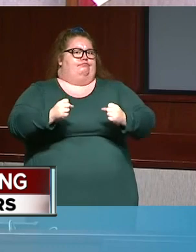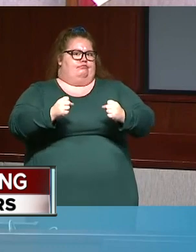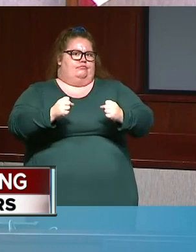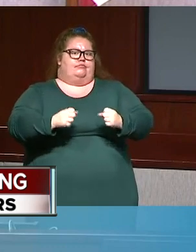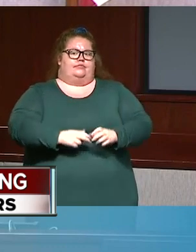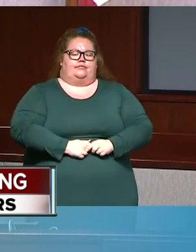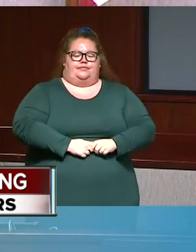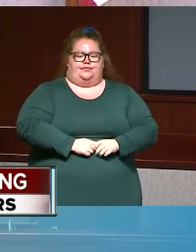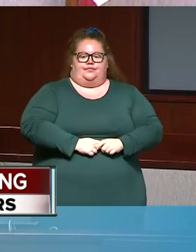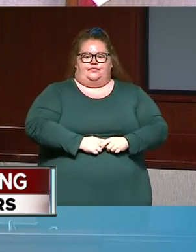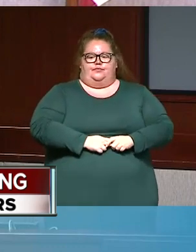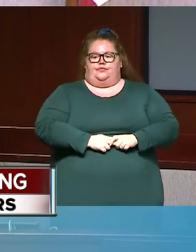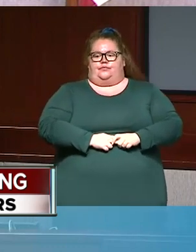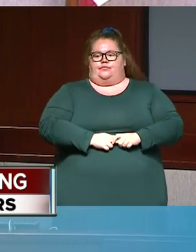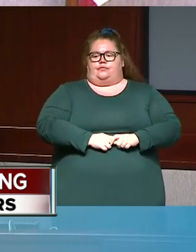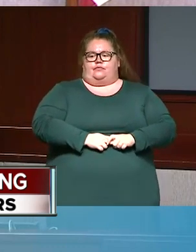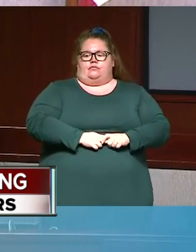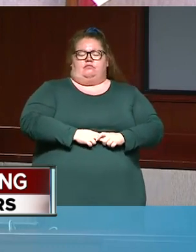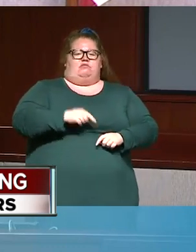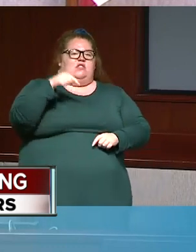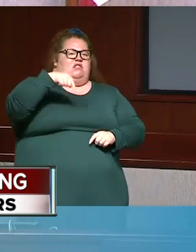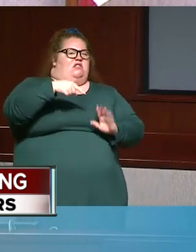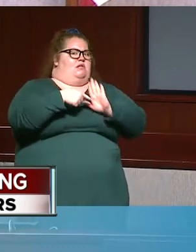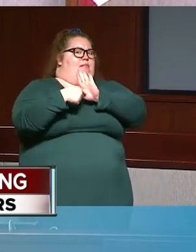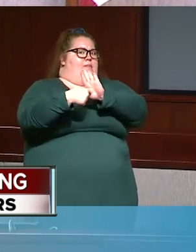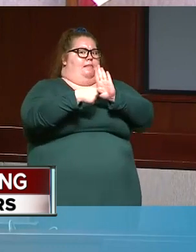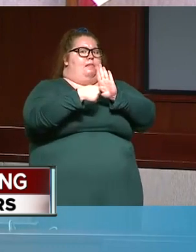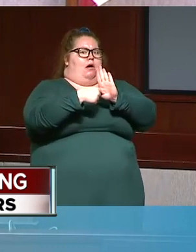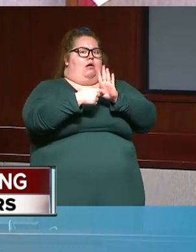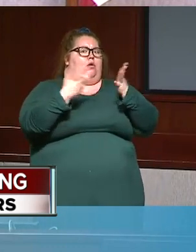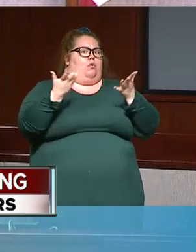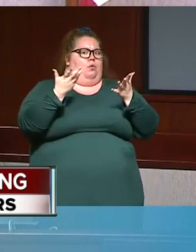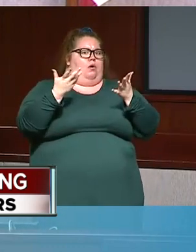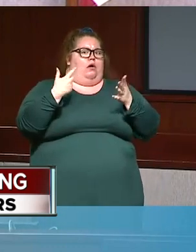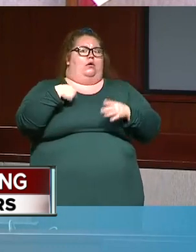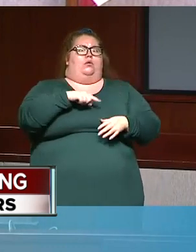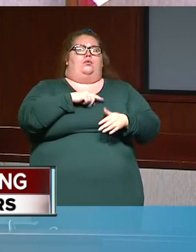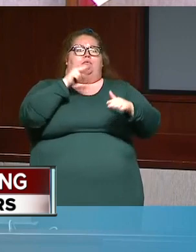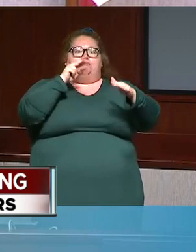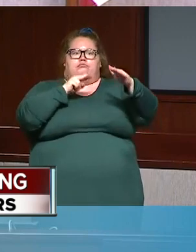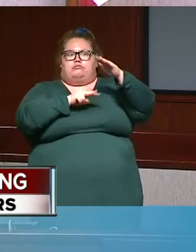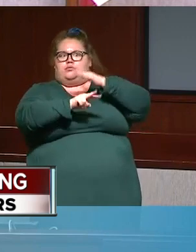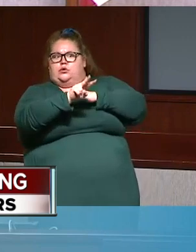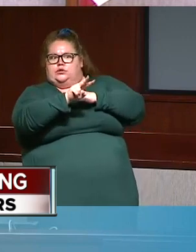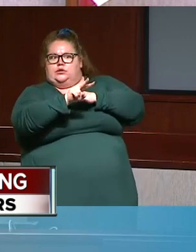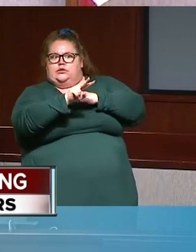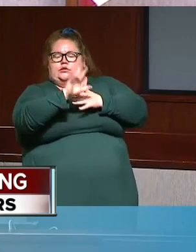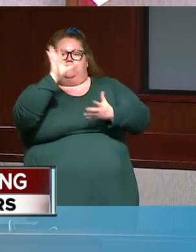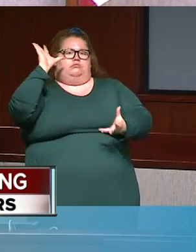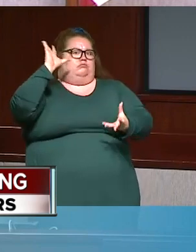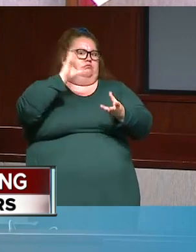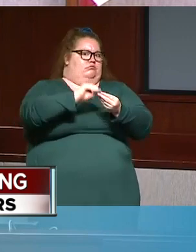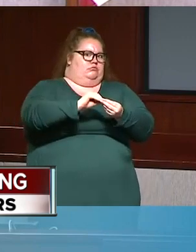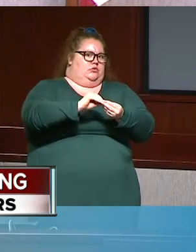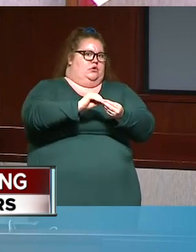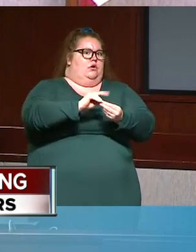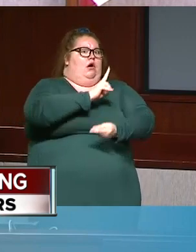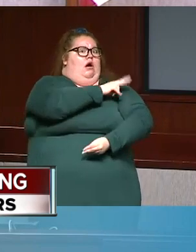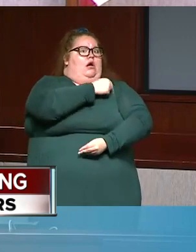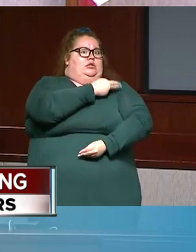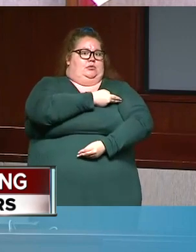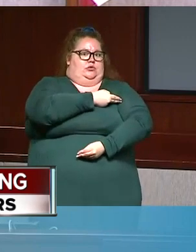This state modeling system allows us to predict total expected hospitalizations and